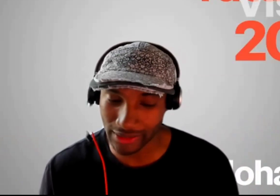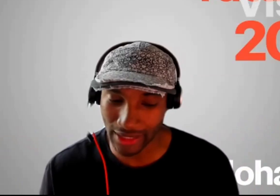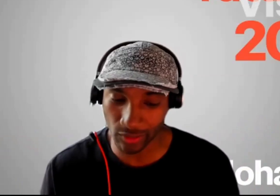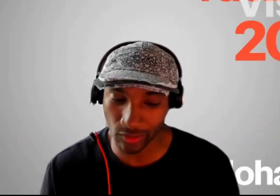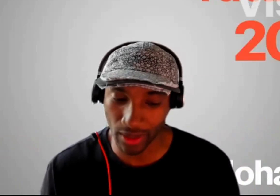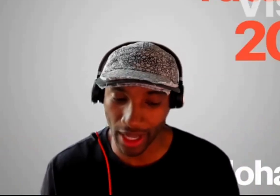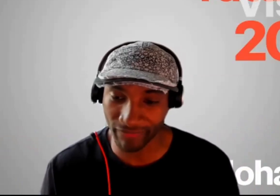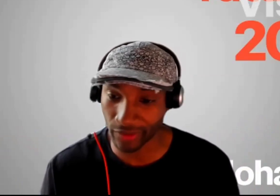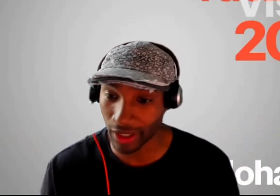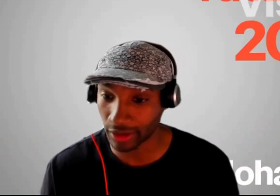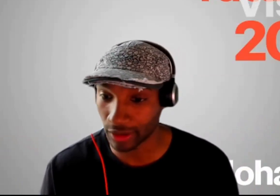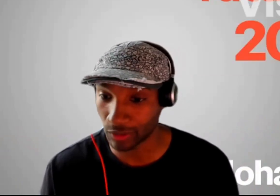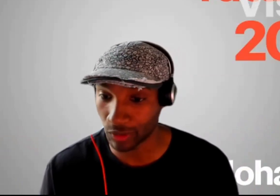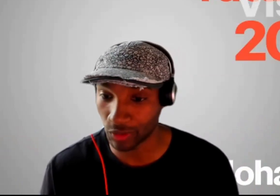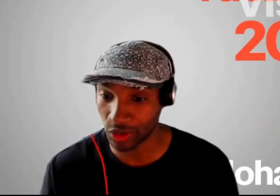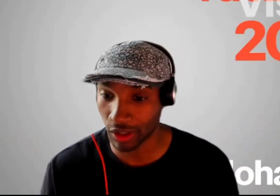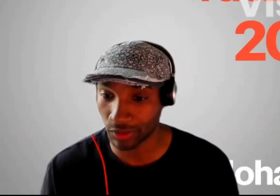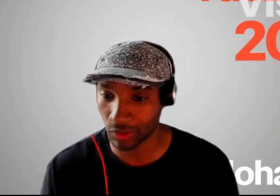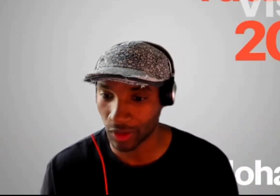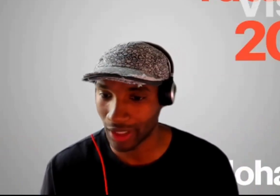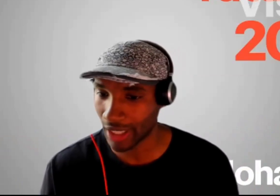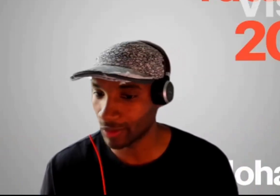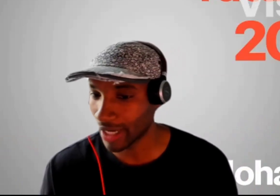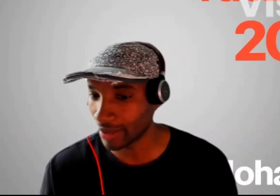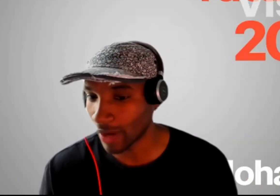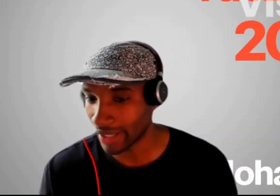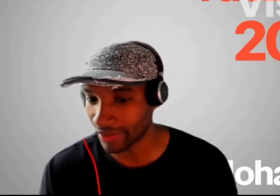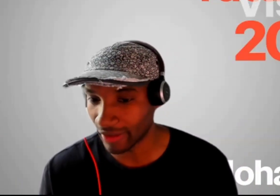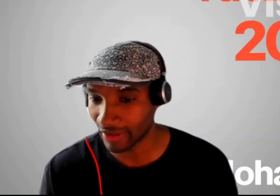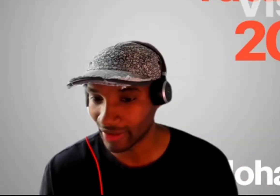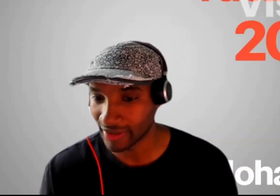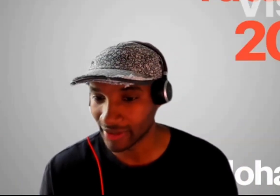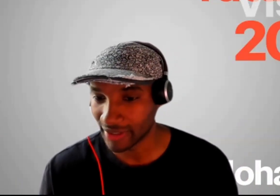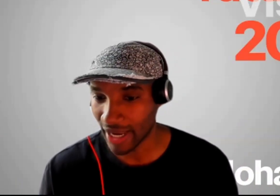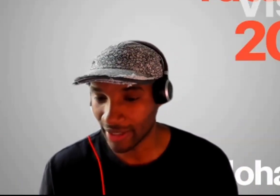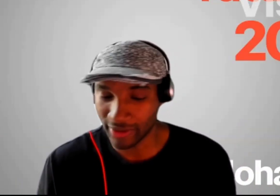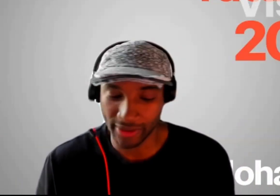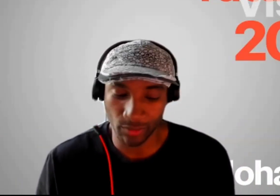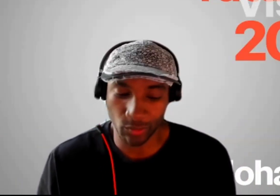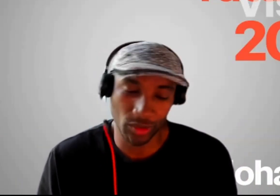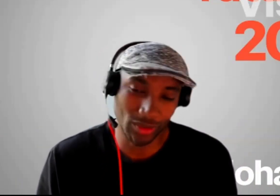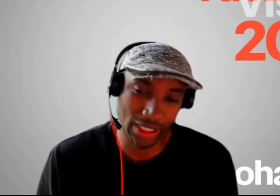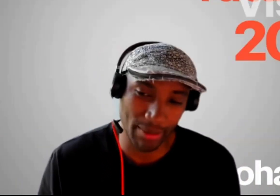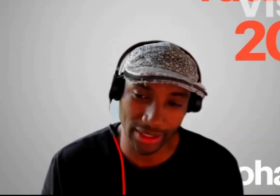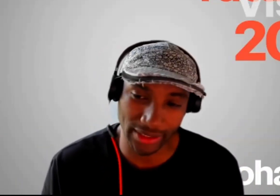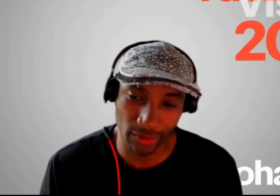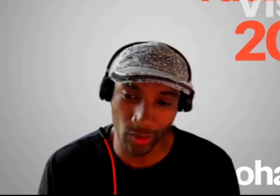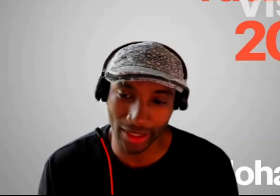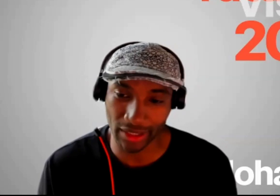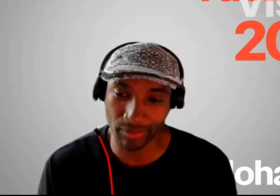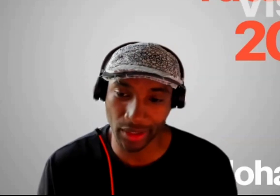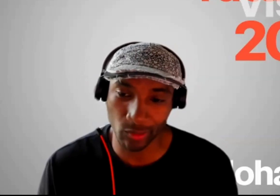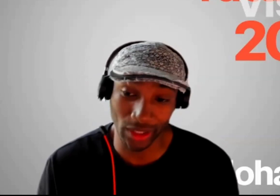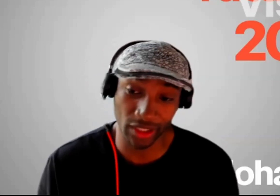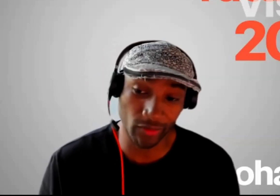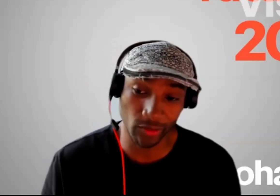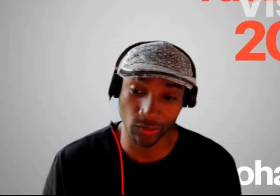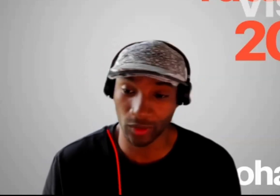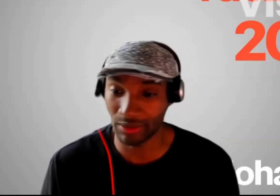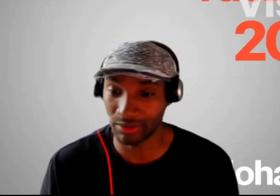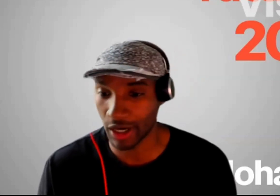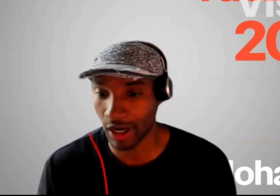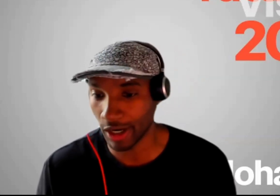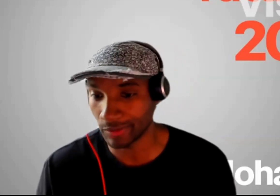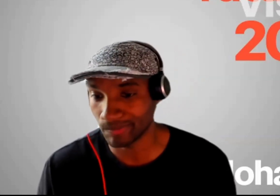those things that, I feel related to, which are true. Like you can do anything. And when you think about it that way, that means whatever